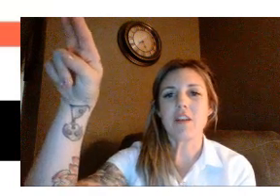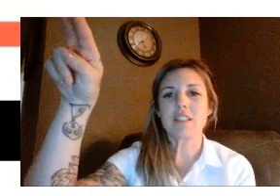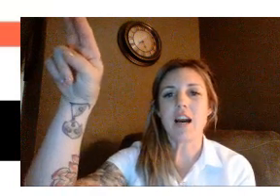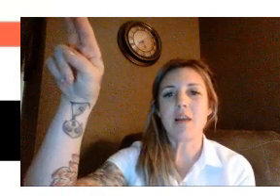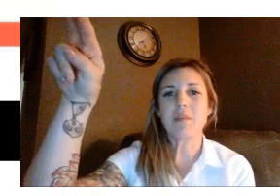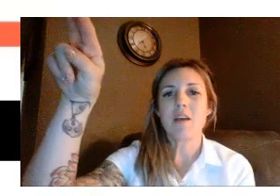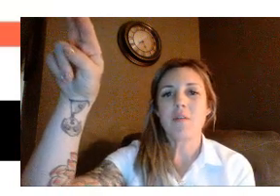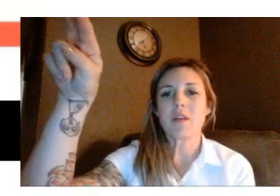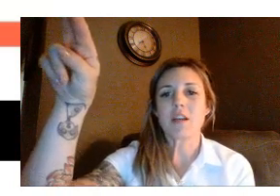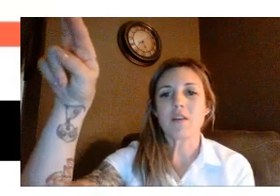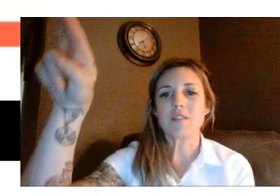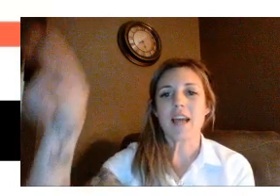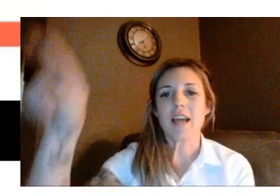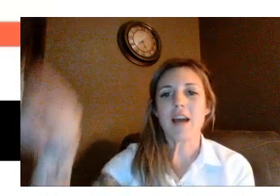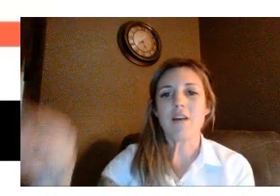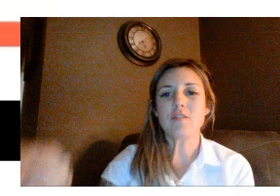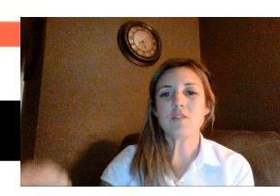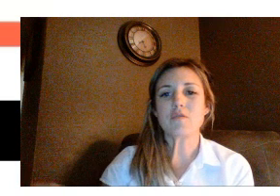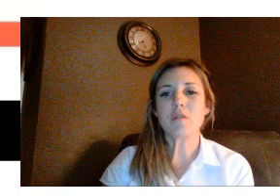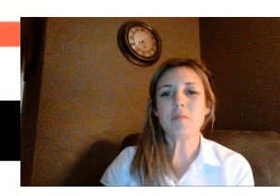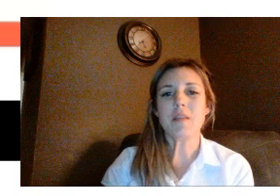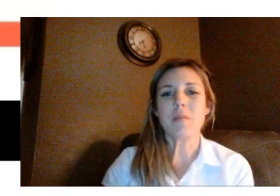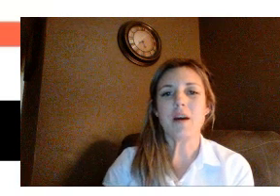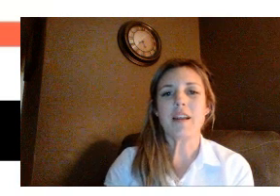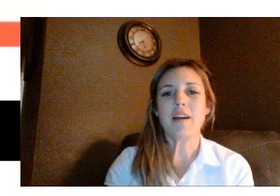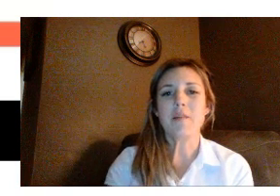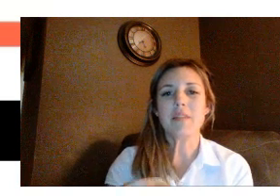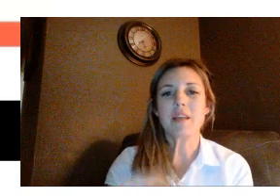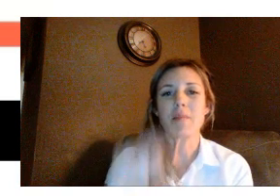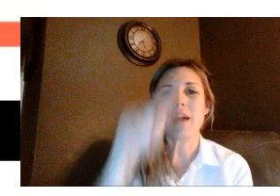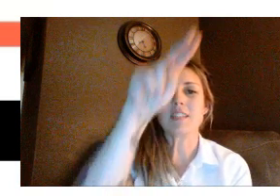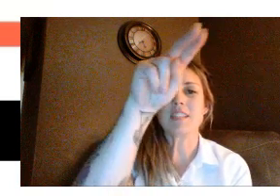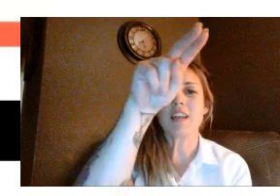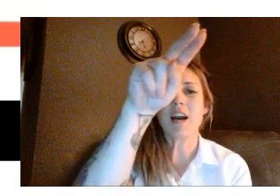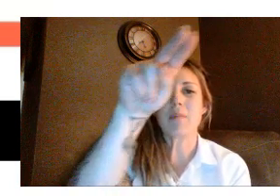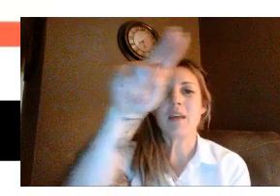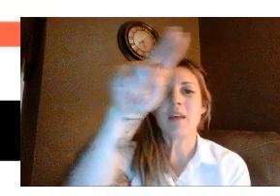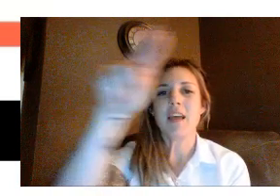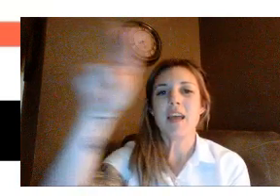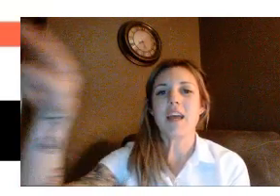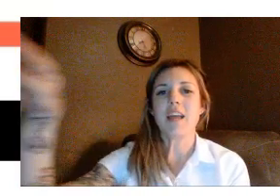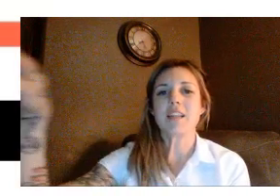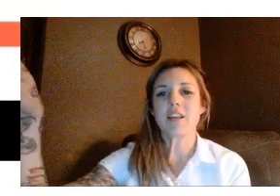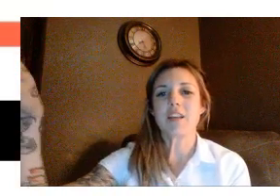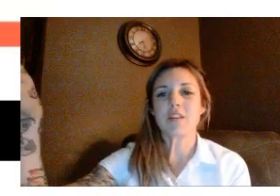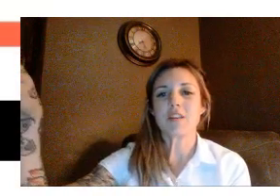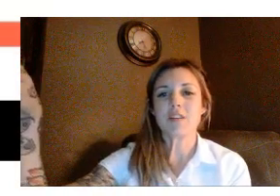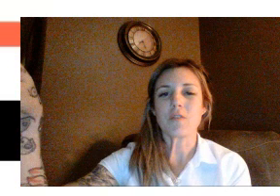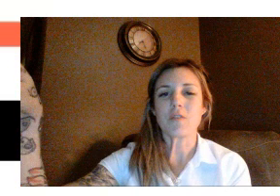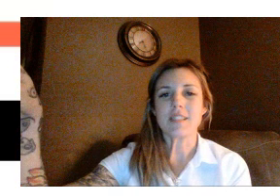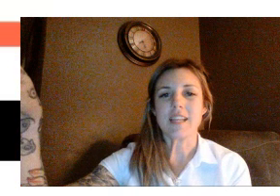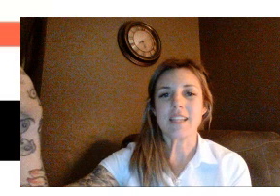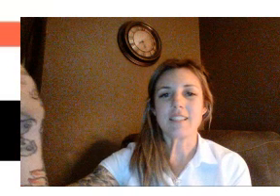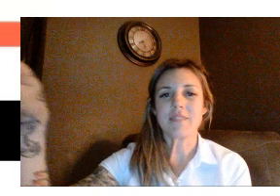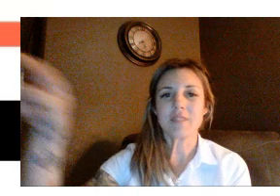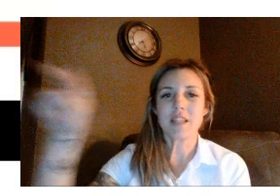going to go down, swoop in the bottom, come back to the top, and cross it. Let's